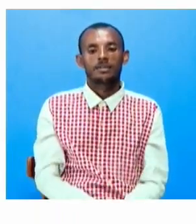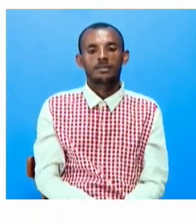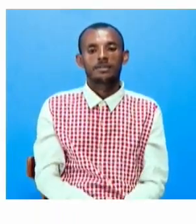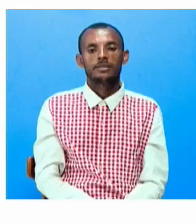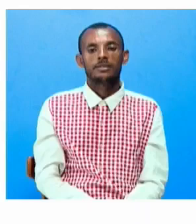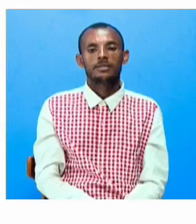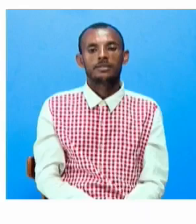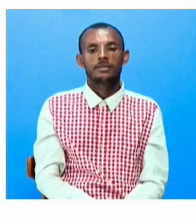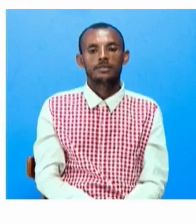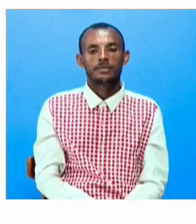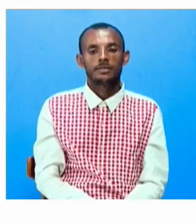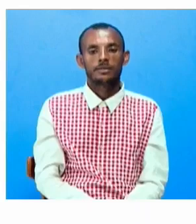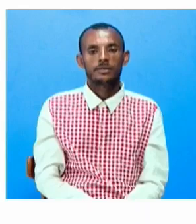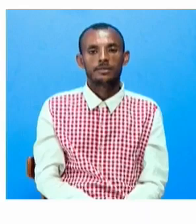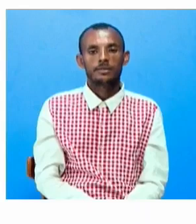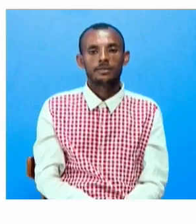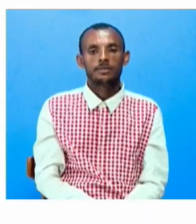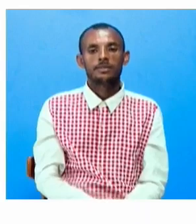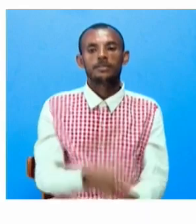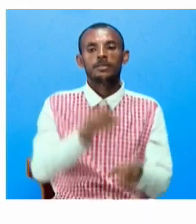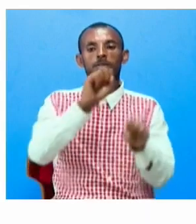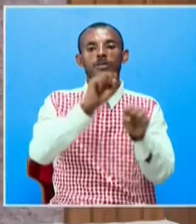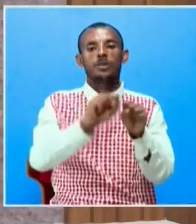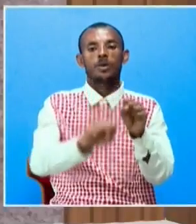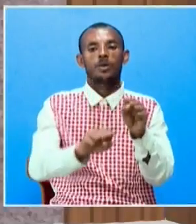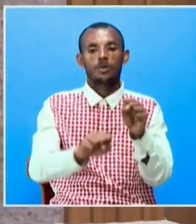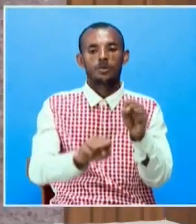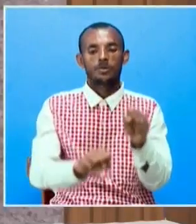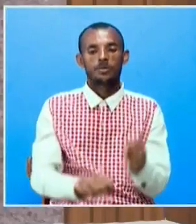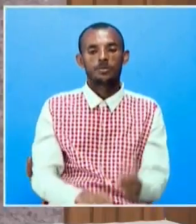100 cents. So